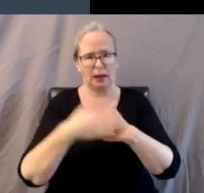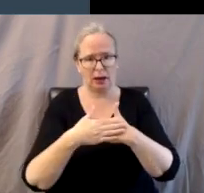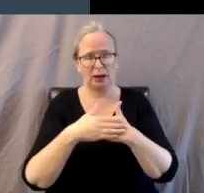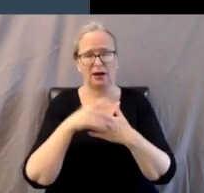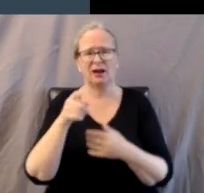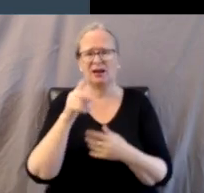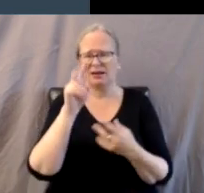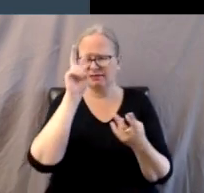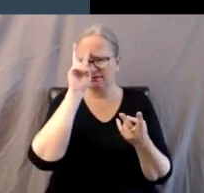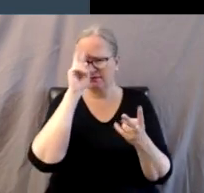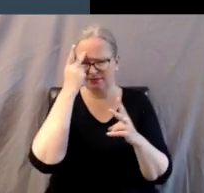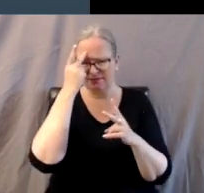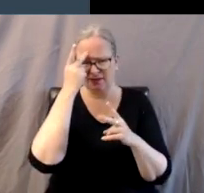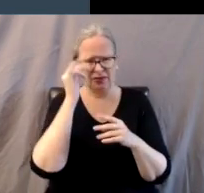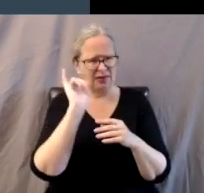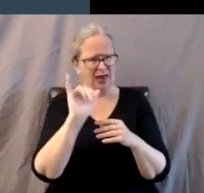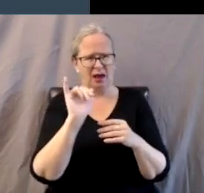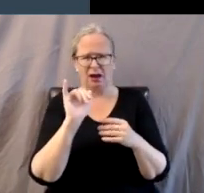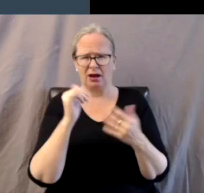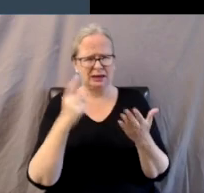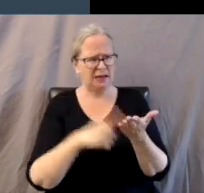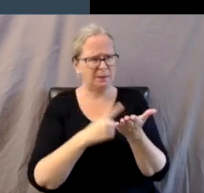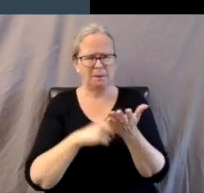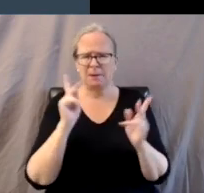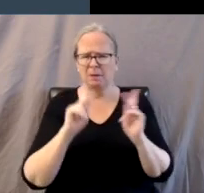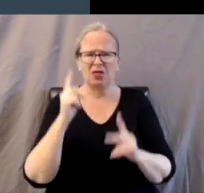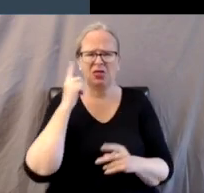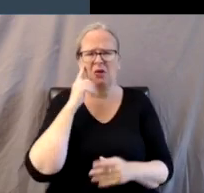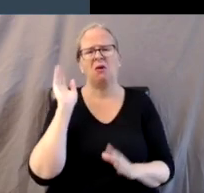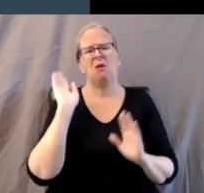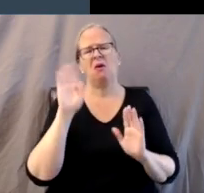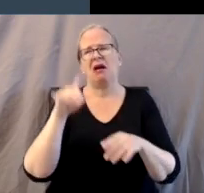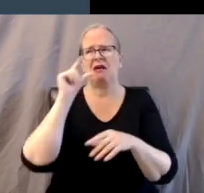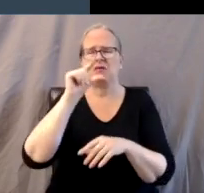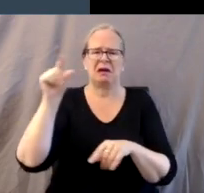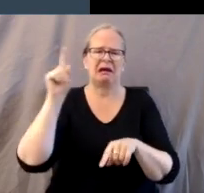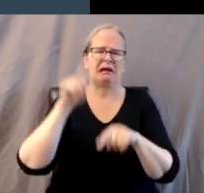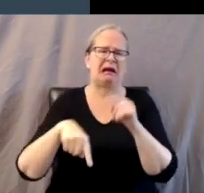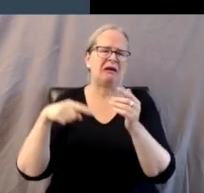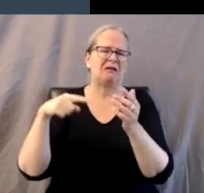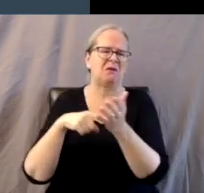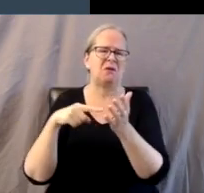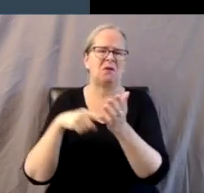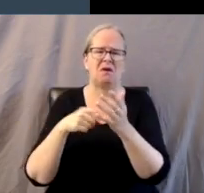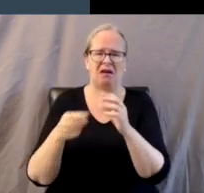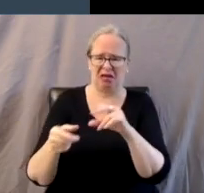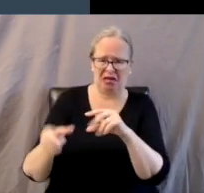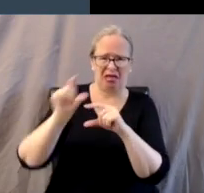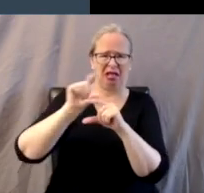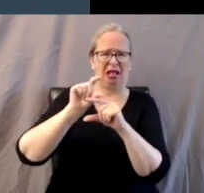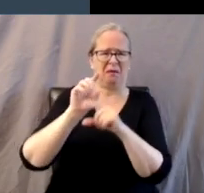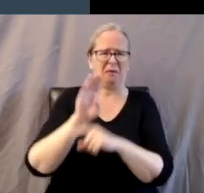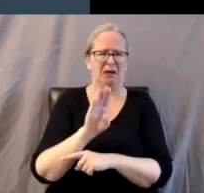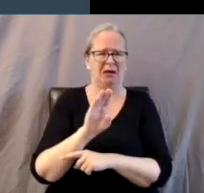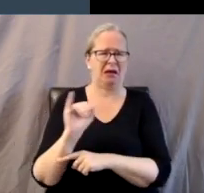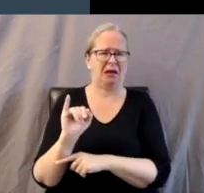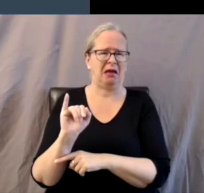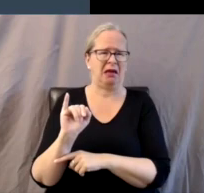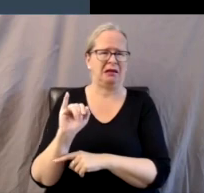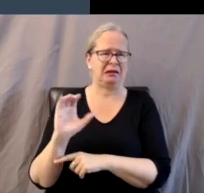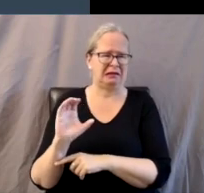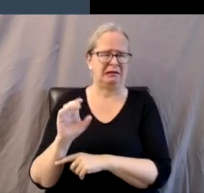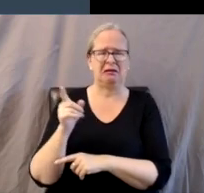they afford a basic income? So poverty is already costing the province of Alberta anywhere